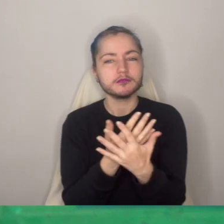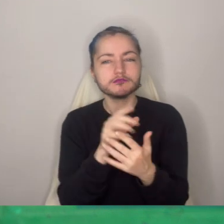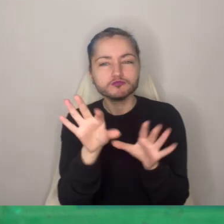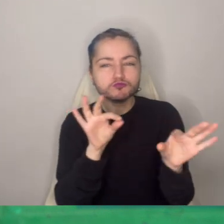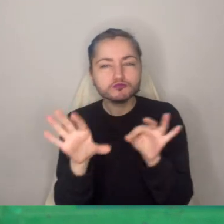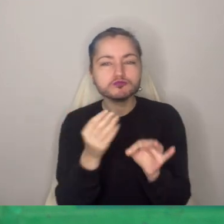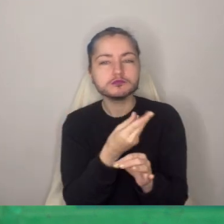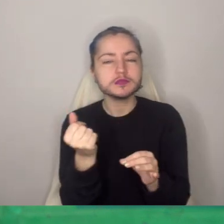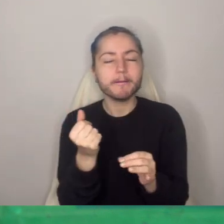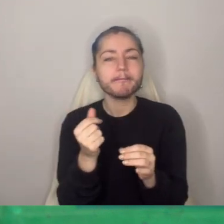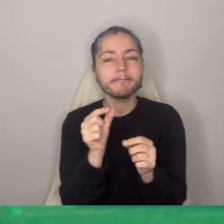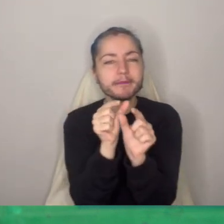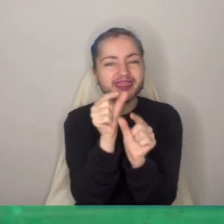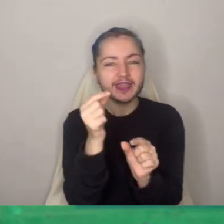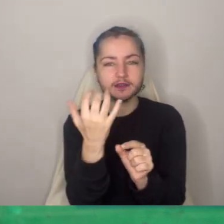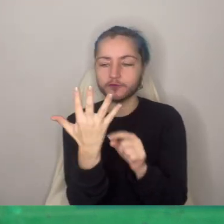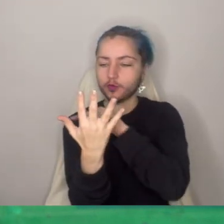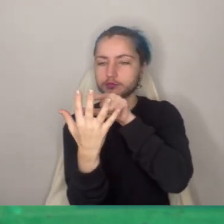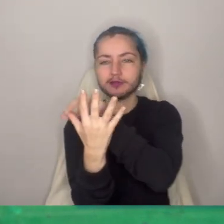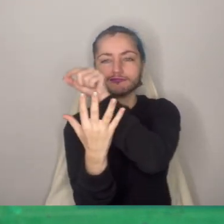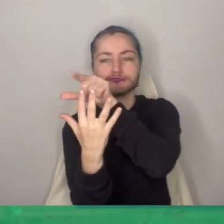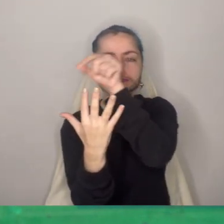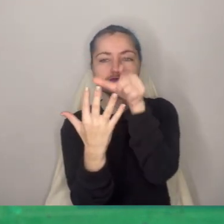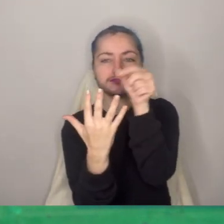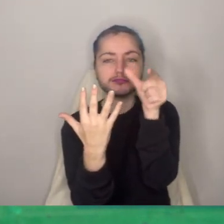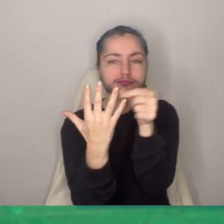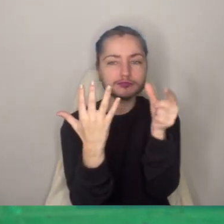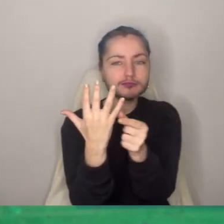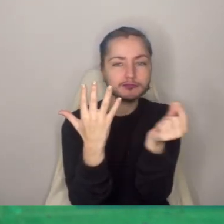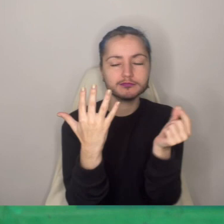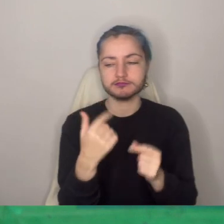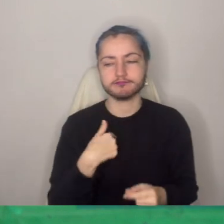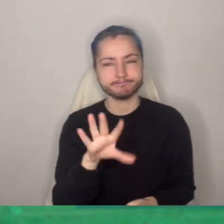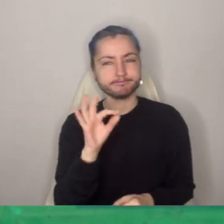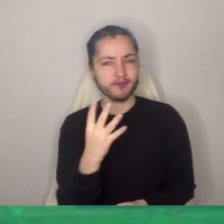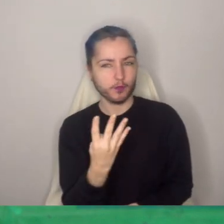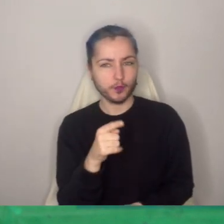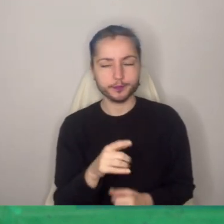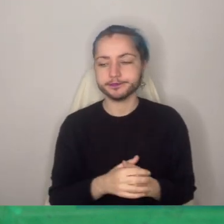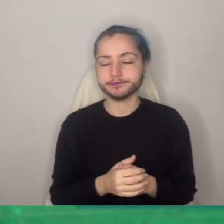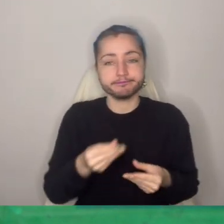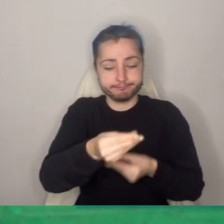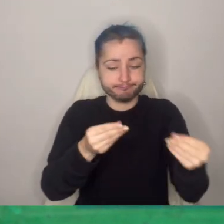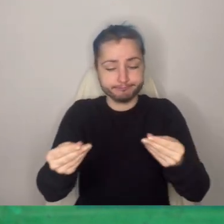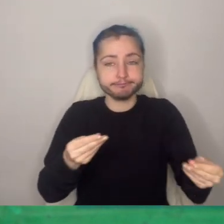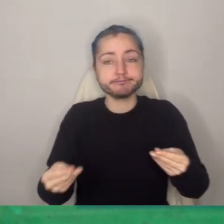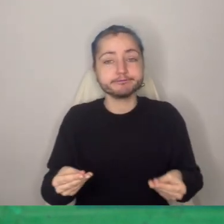go for these 4. set these out in front of you.